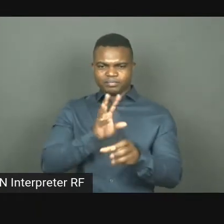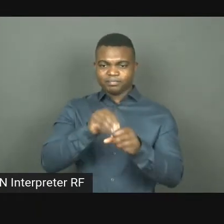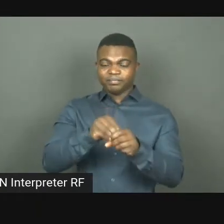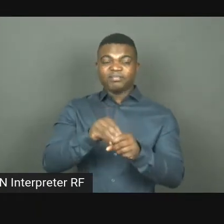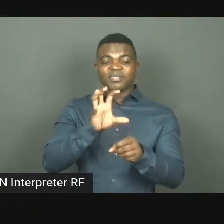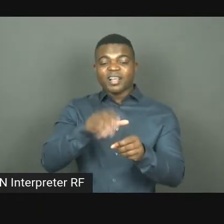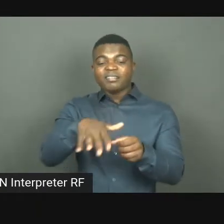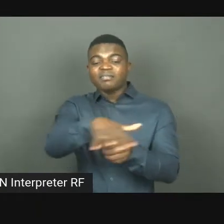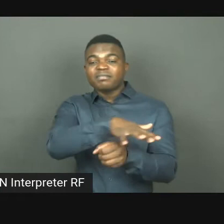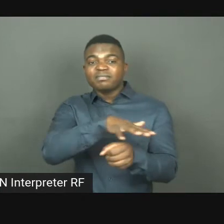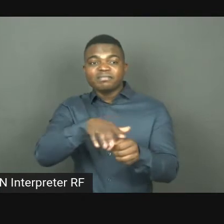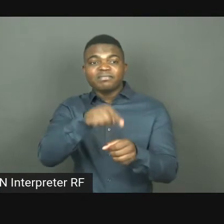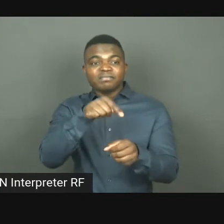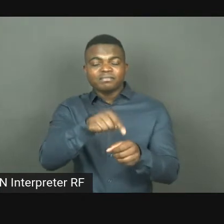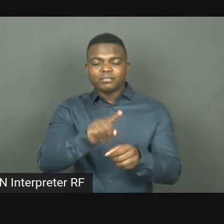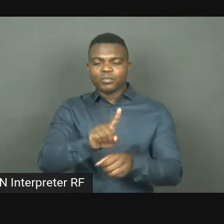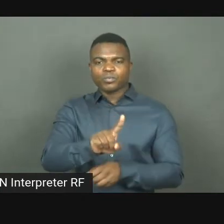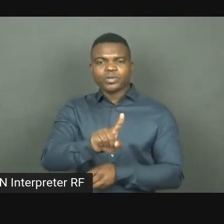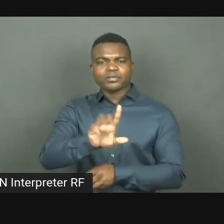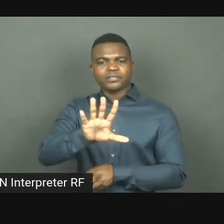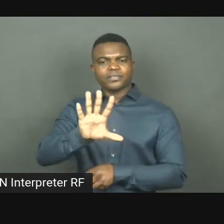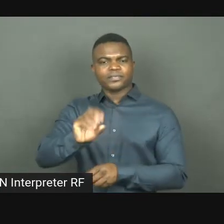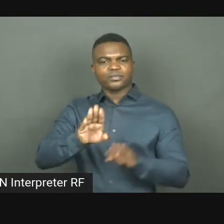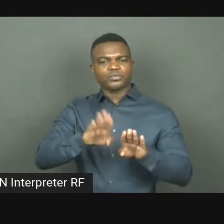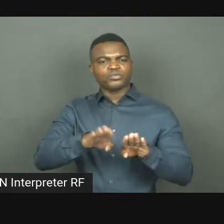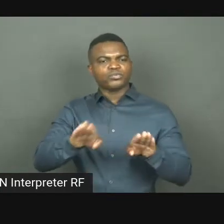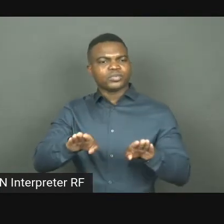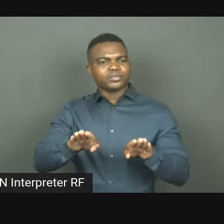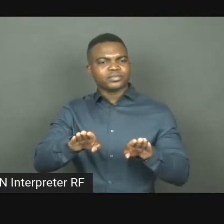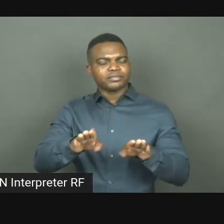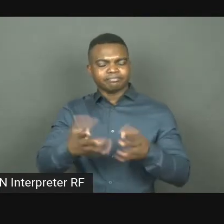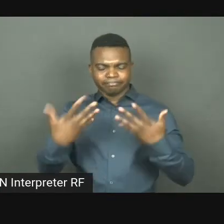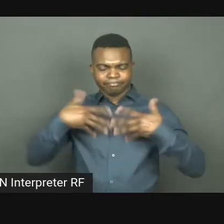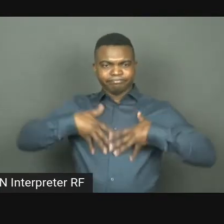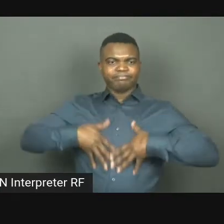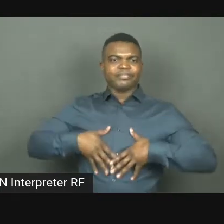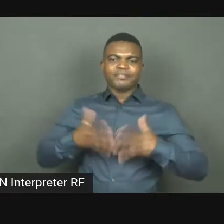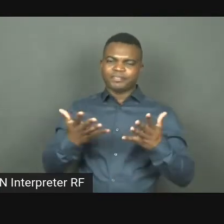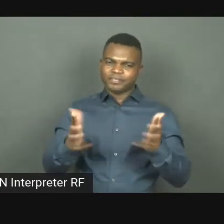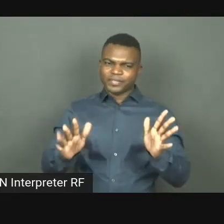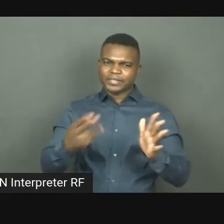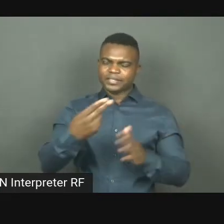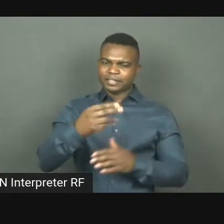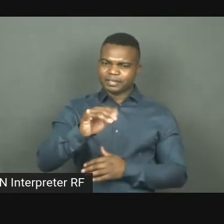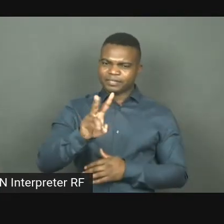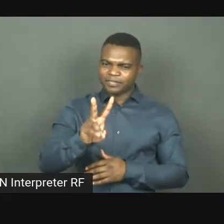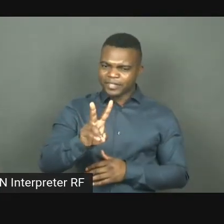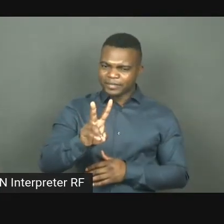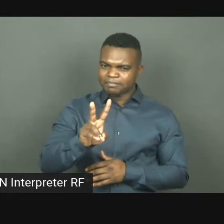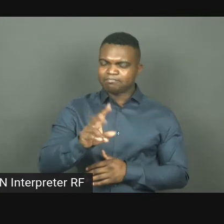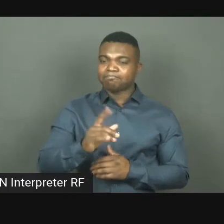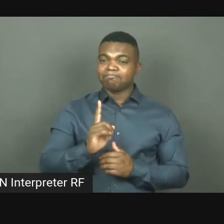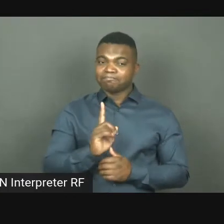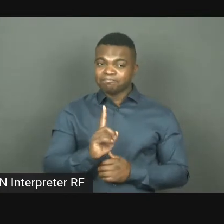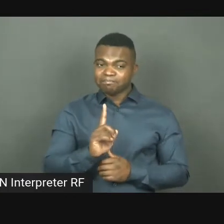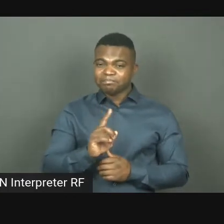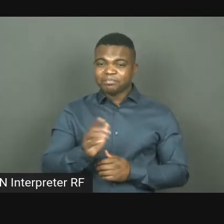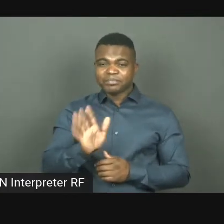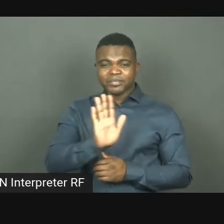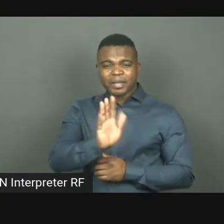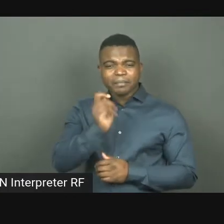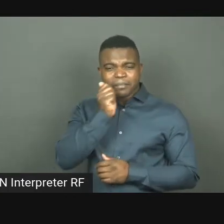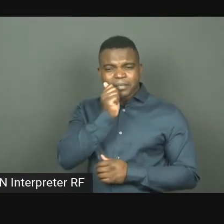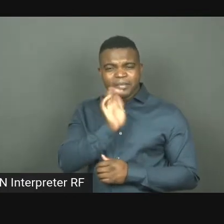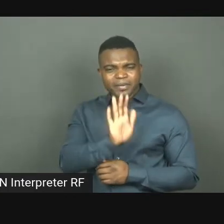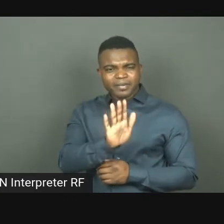about their own life and about their imminent death in many cases without an easy or